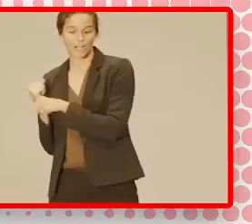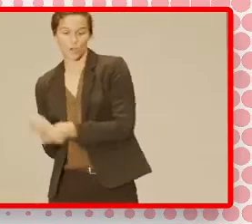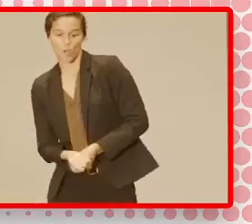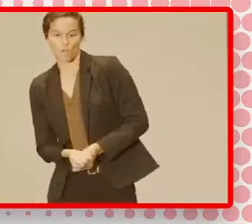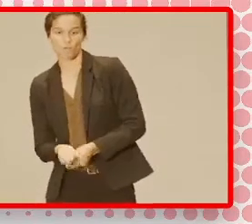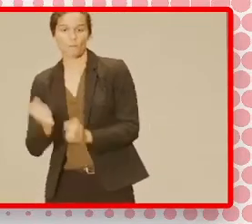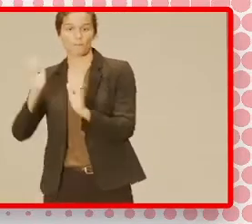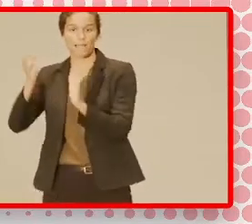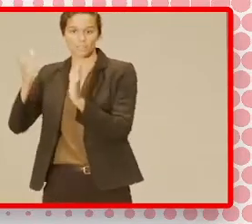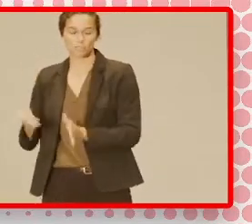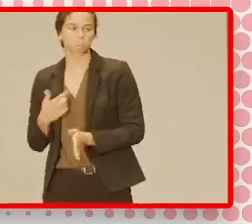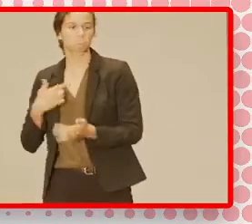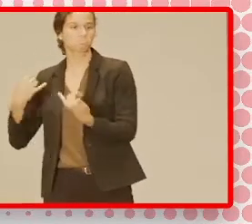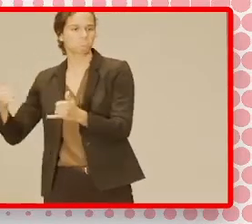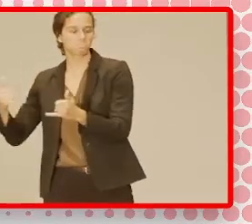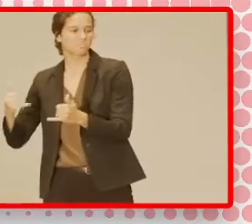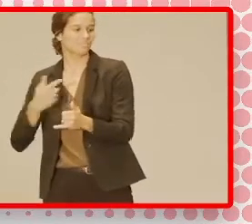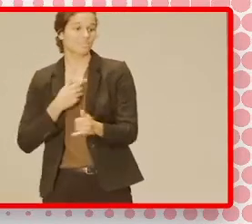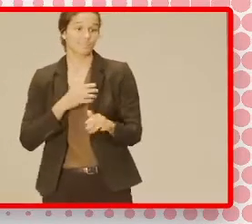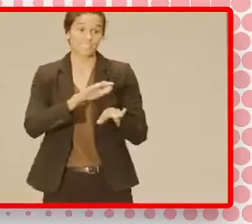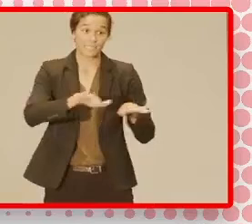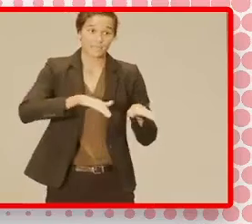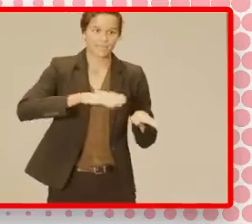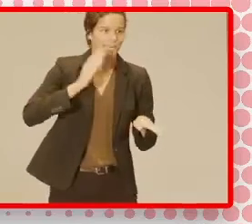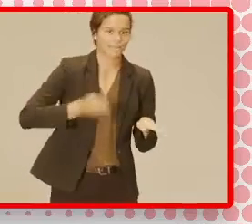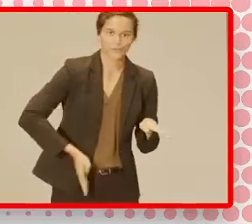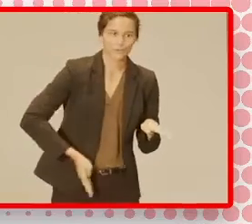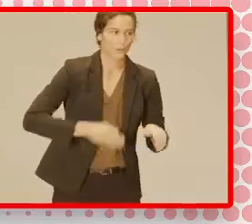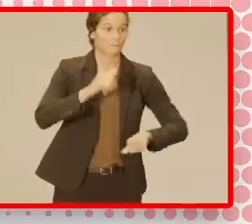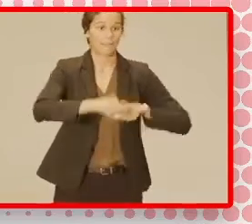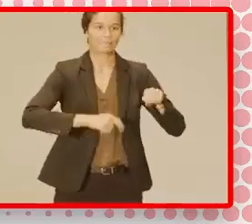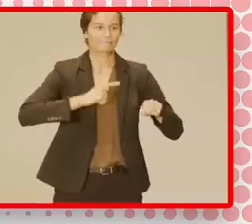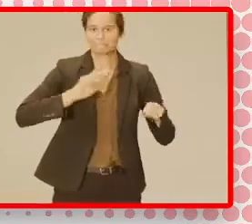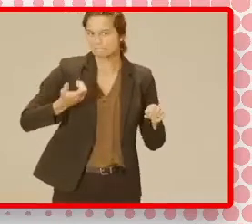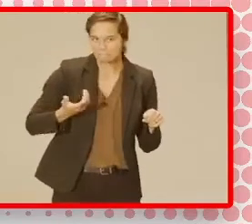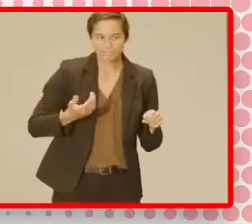not swimming, biking, or running.